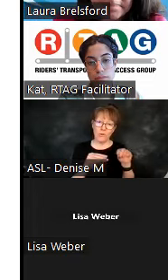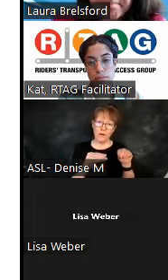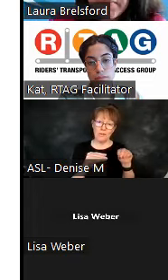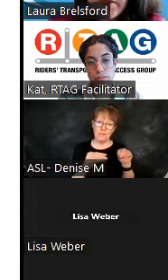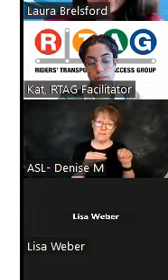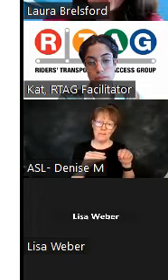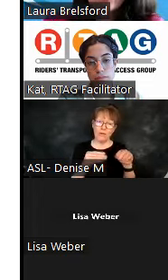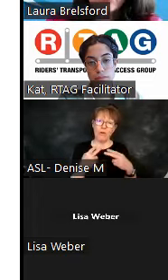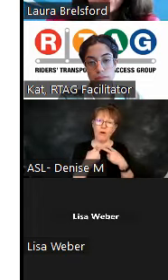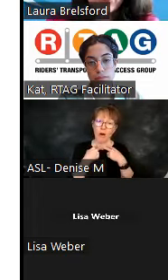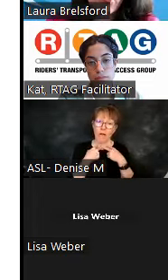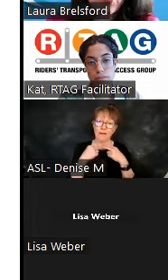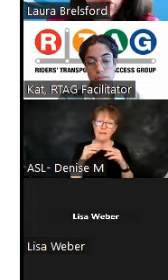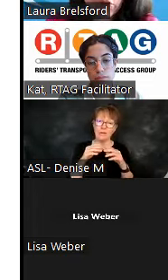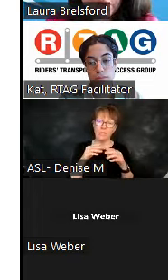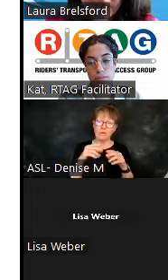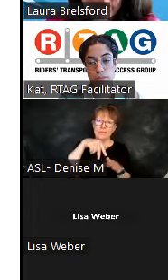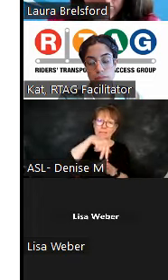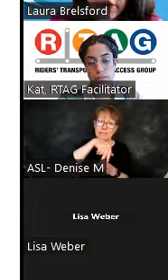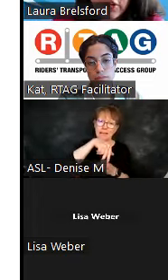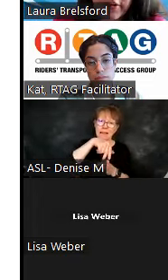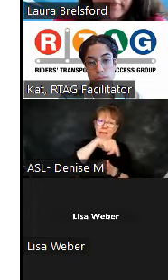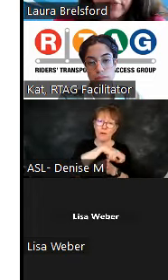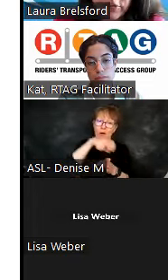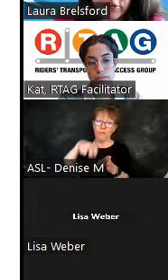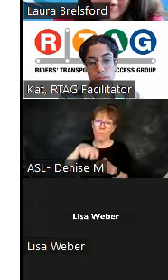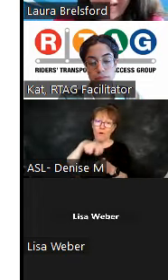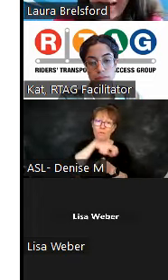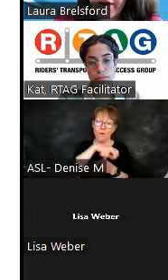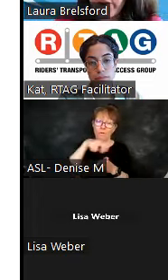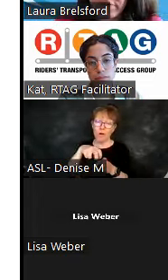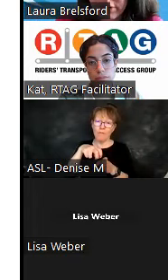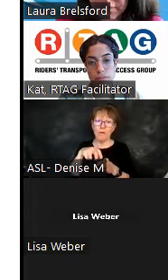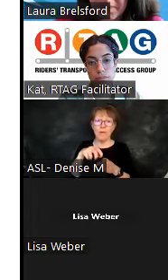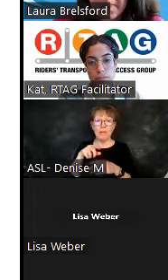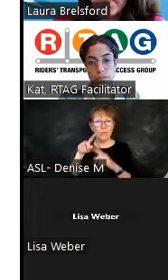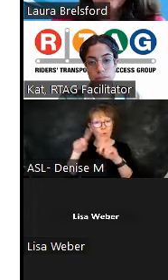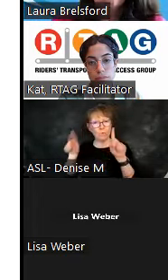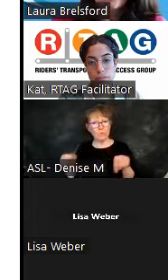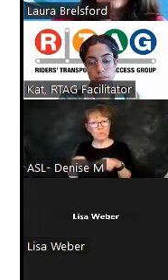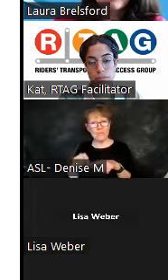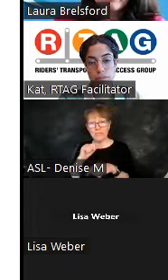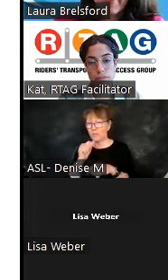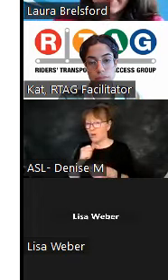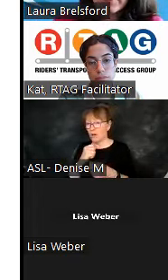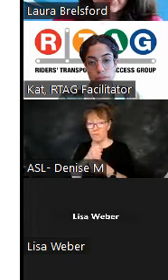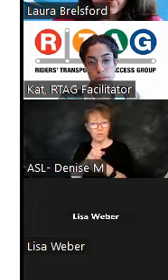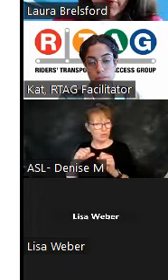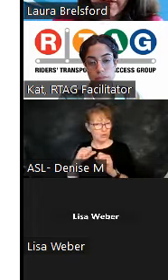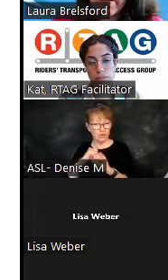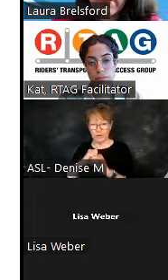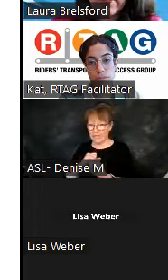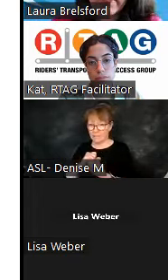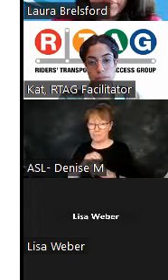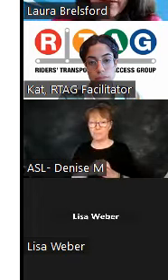accurately. So those particular screens are not for security. However, the vast